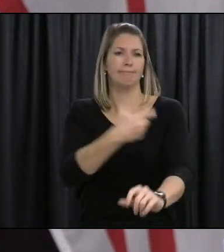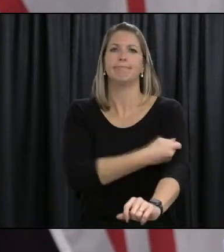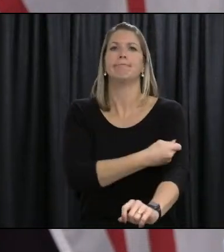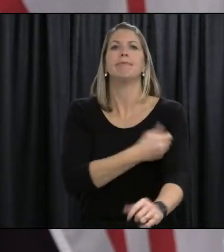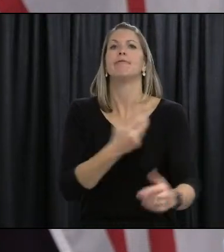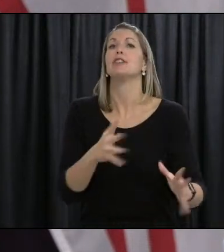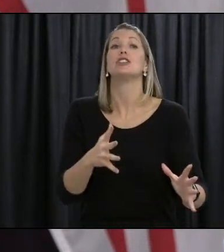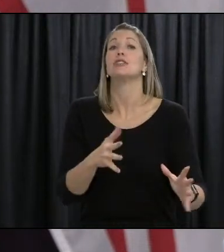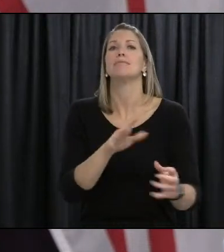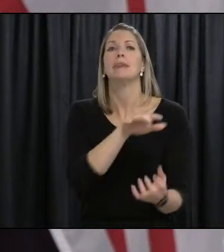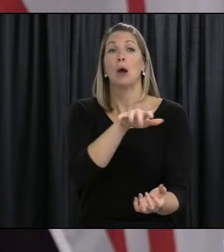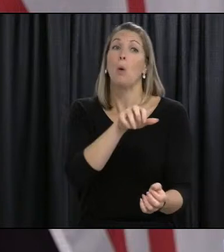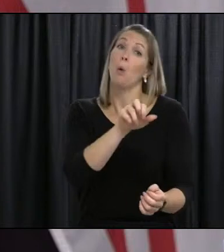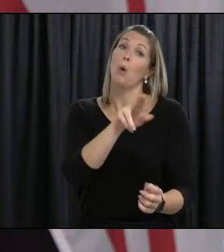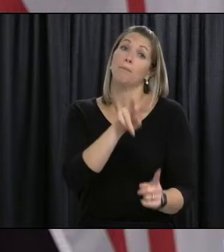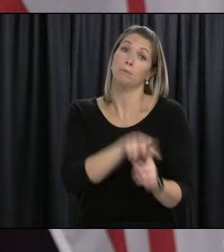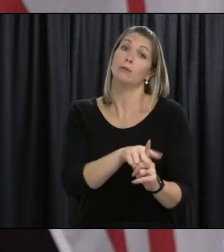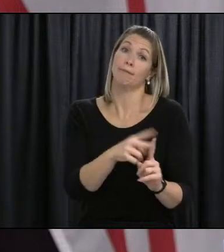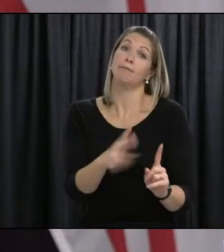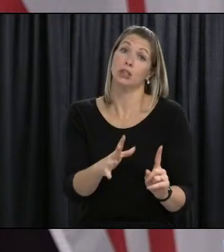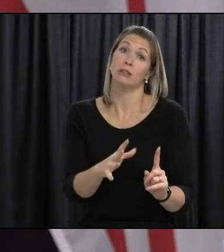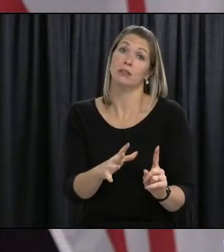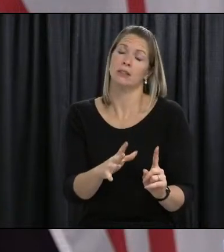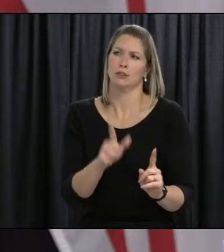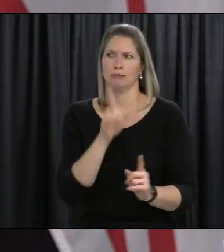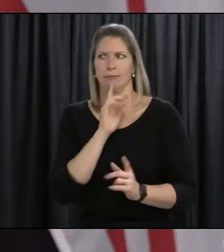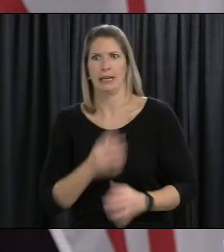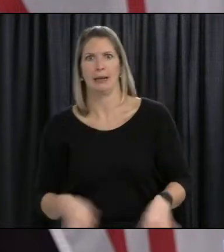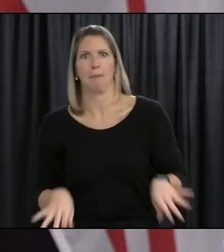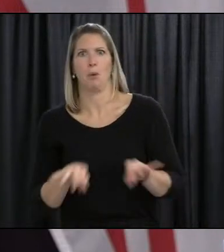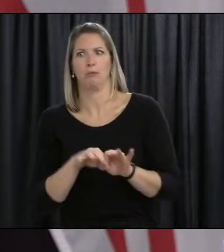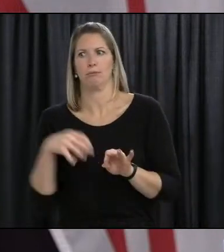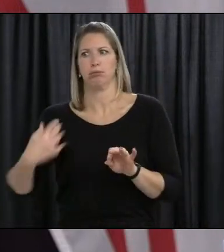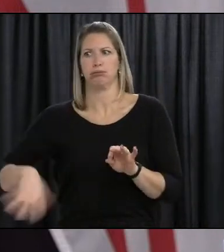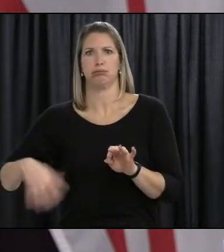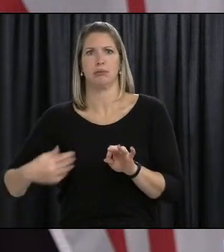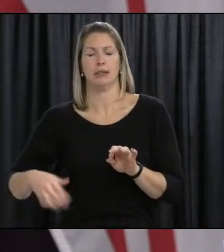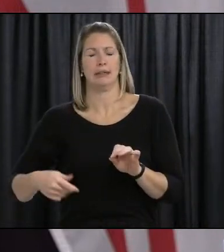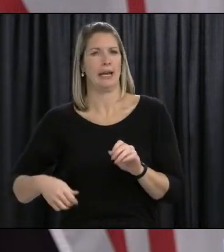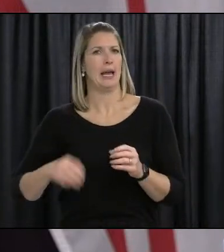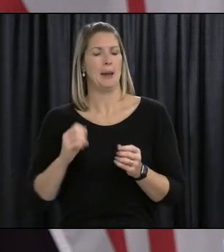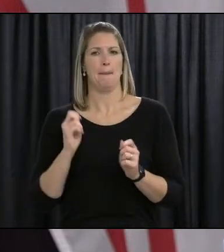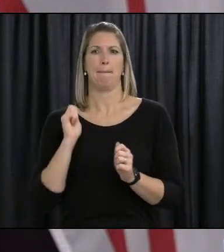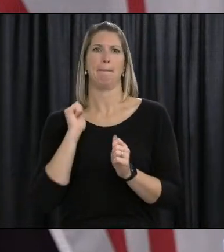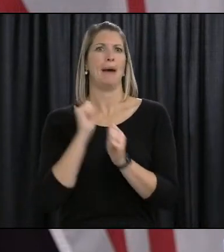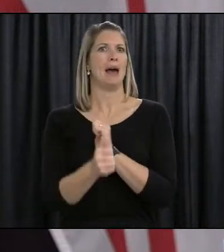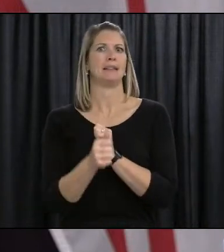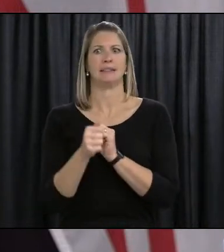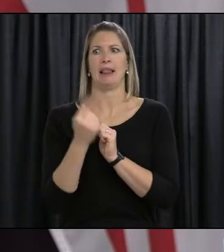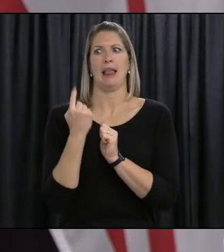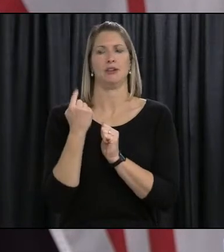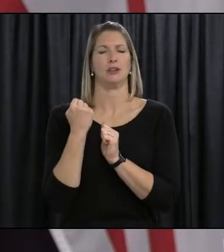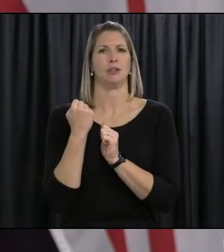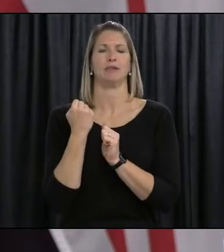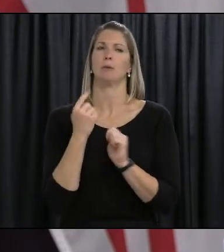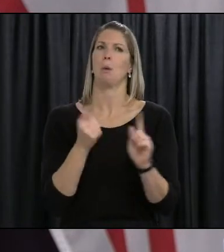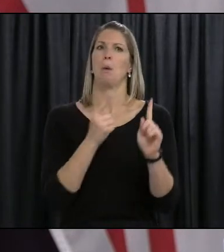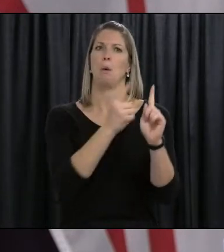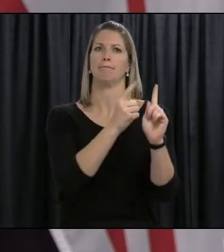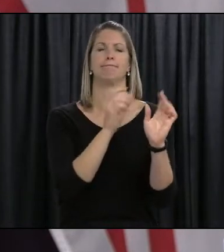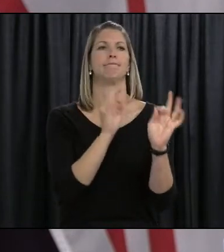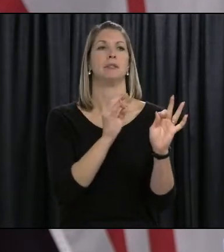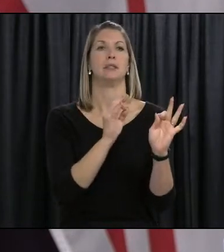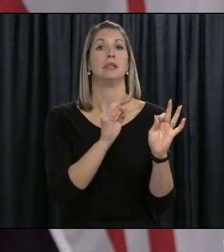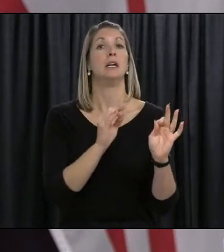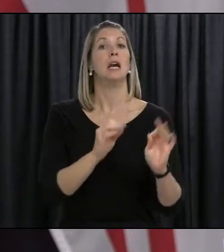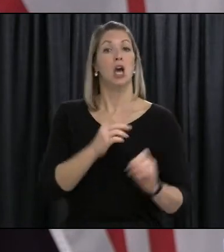I think it's really important that this is one thing we can do to help ourselves. It will not protect you against COVID, but